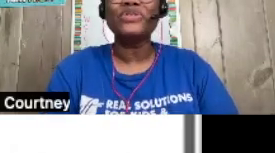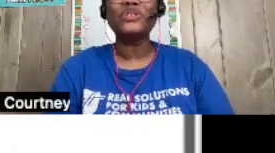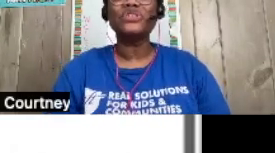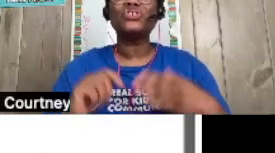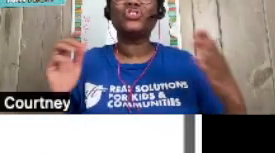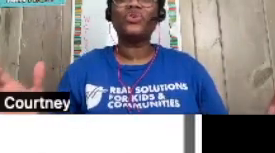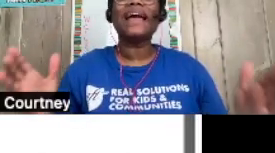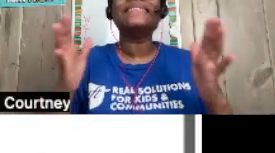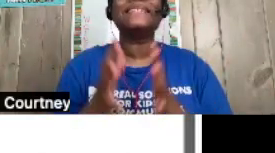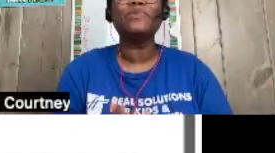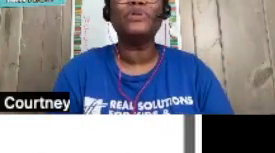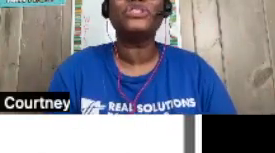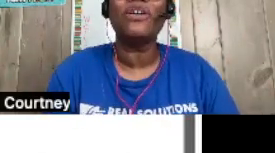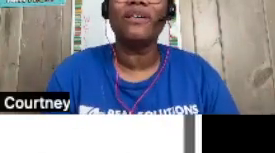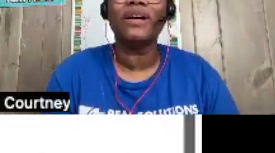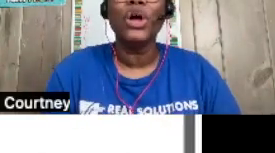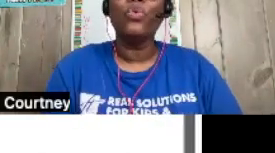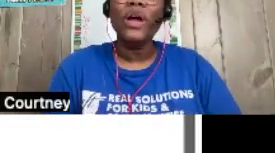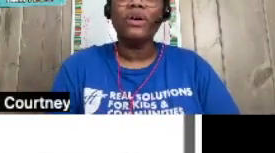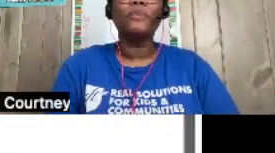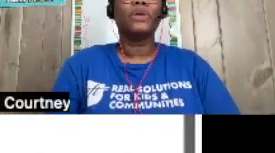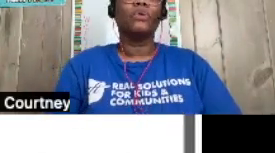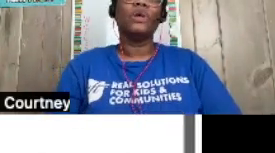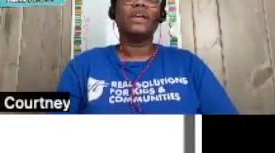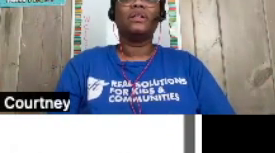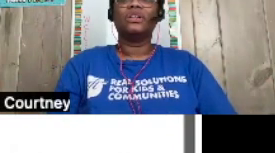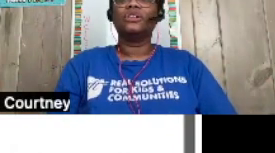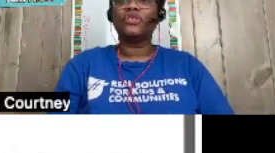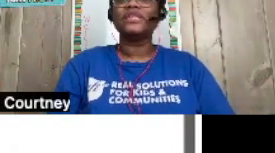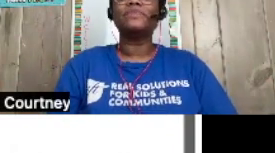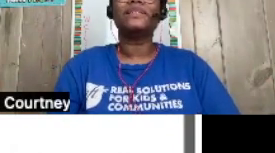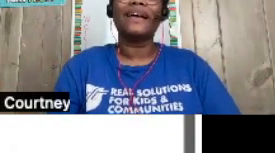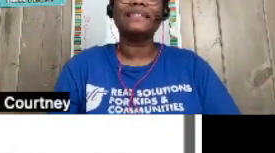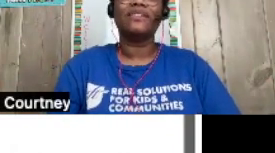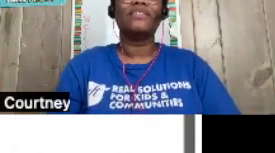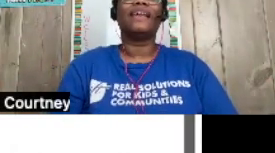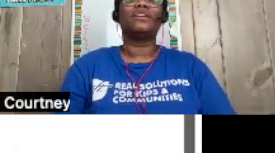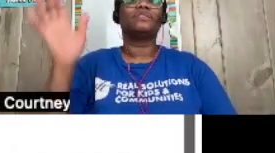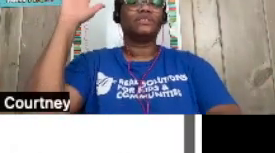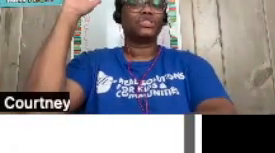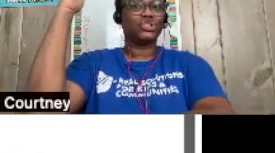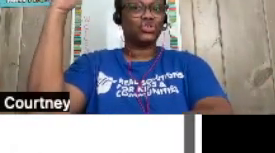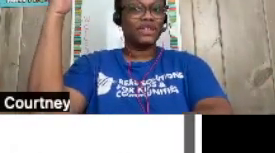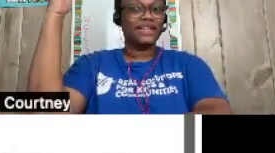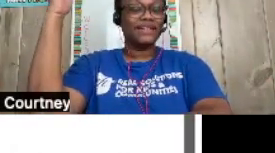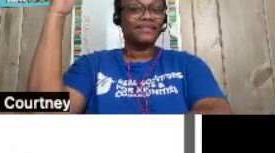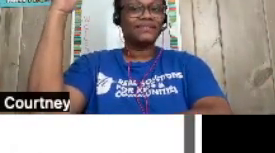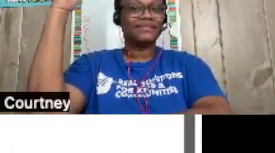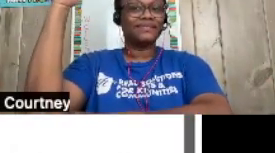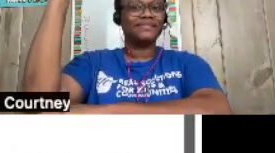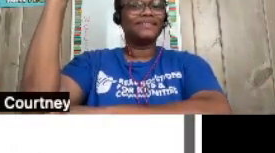Okay, so this was a short and simple song where we learned some signs like